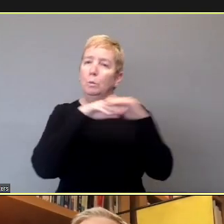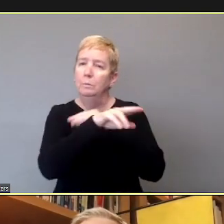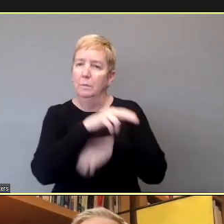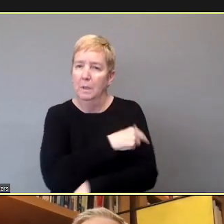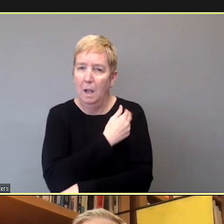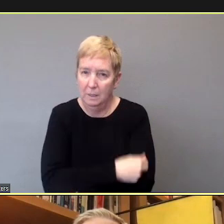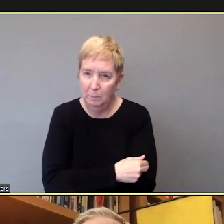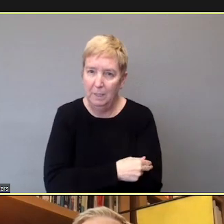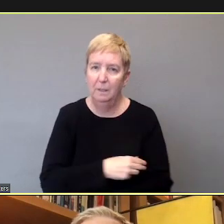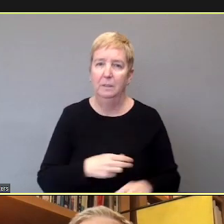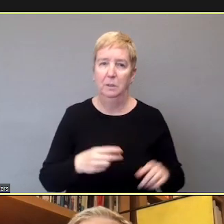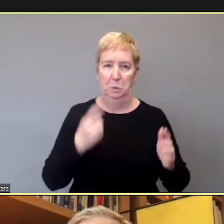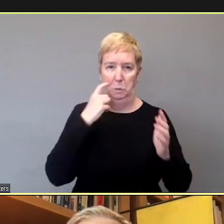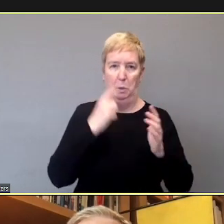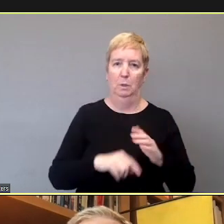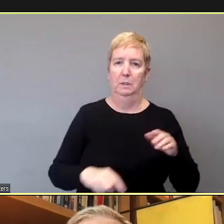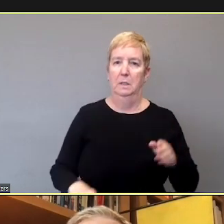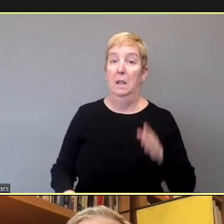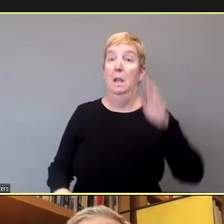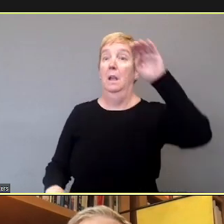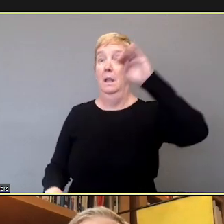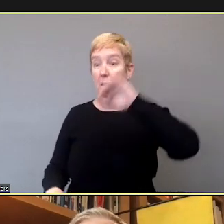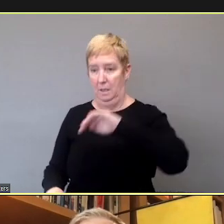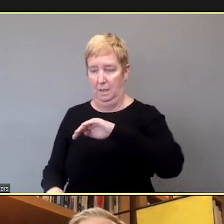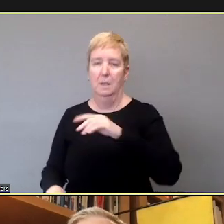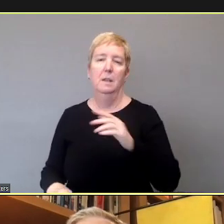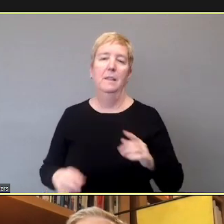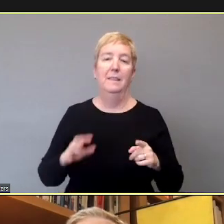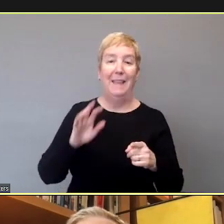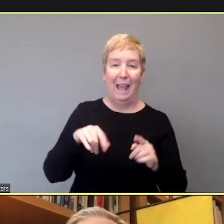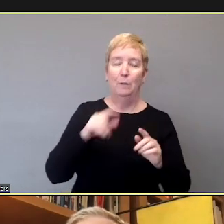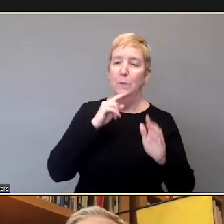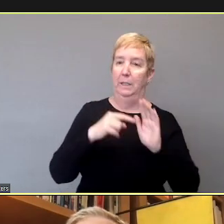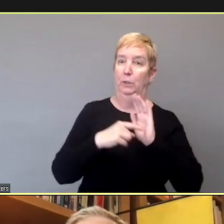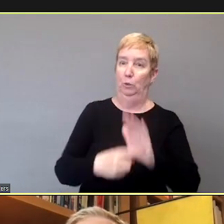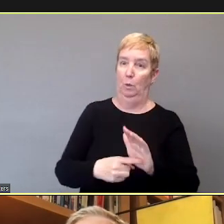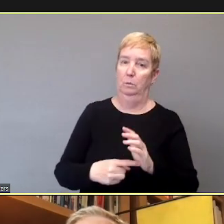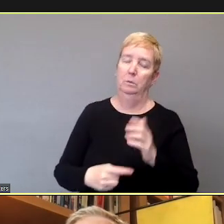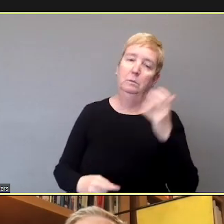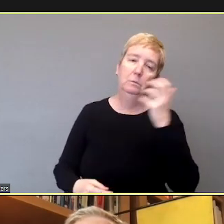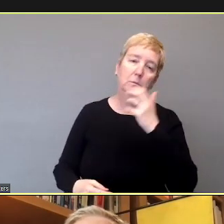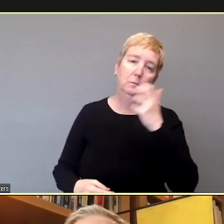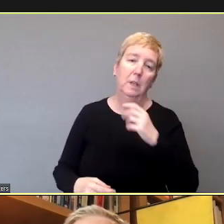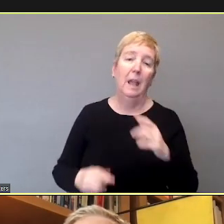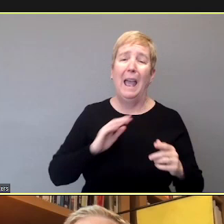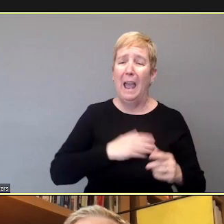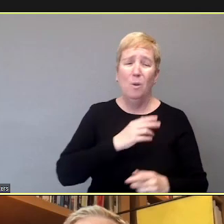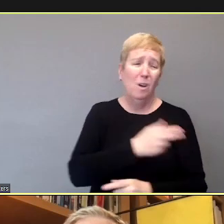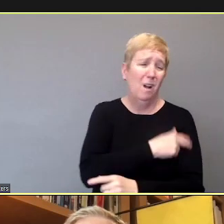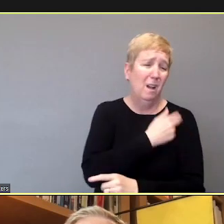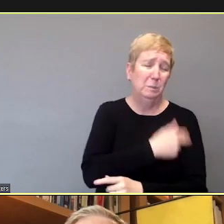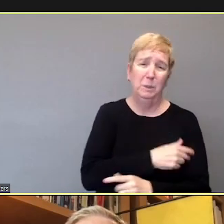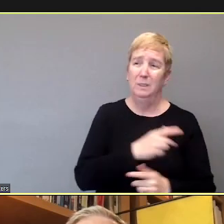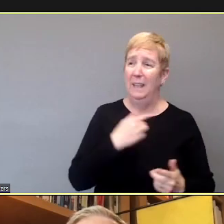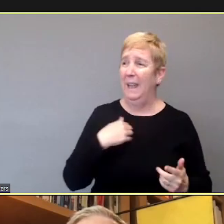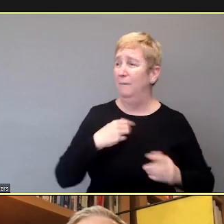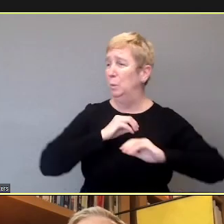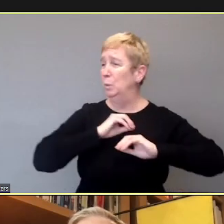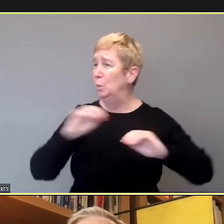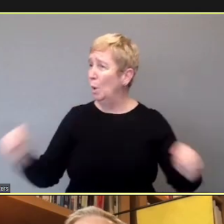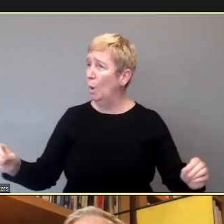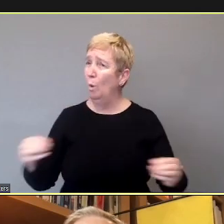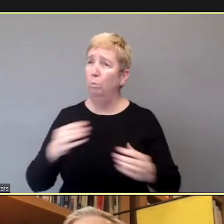we've been. And this really tells the story about the fact that our hospitals have not really had any kind of break